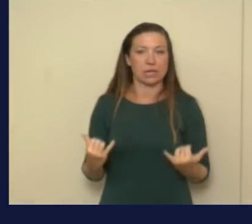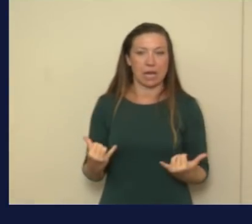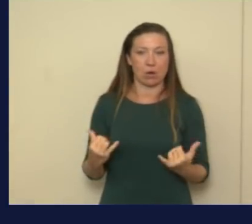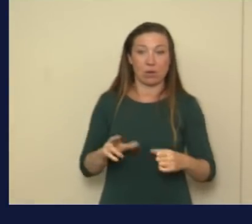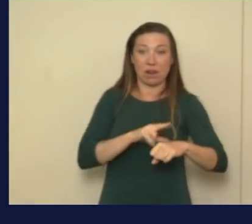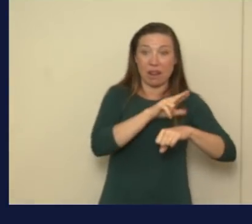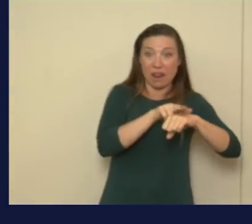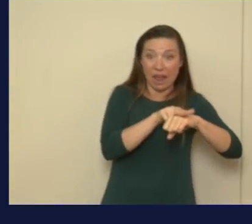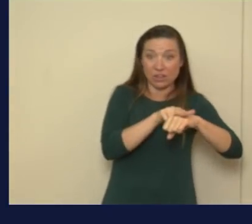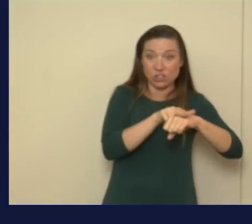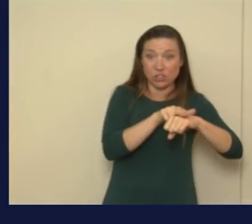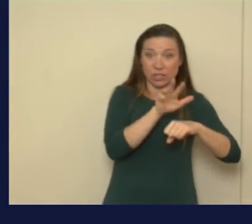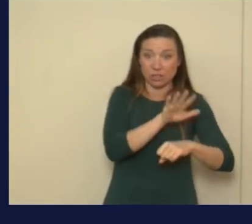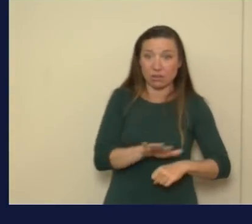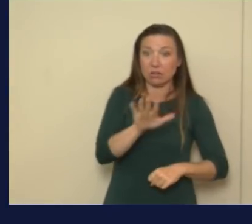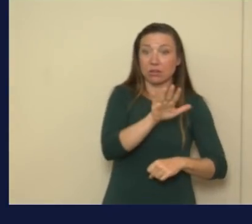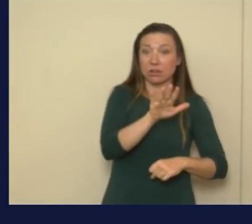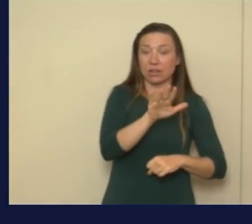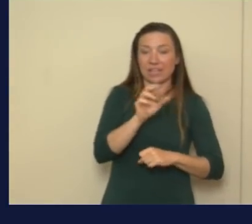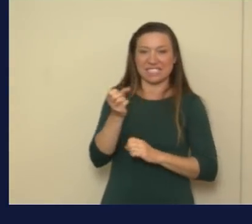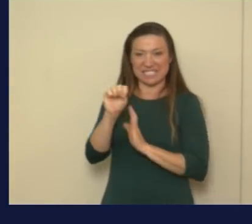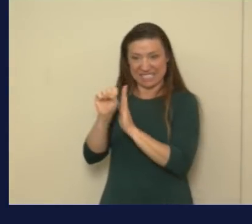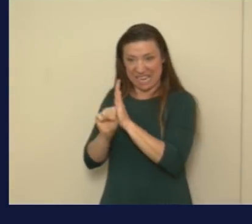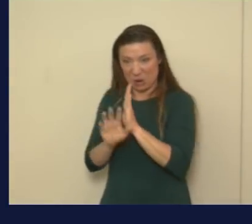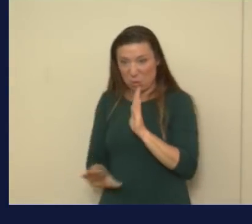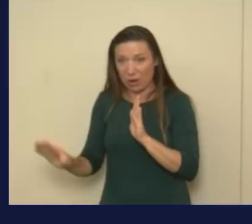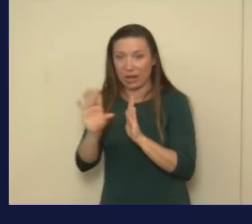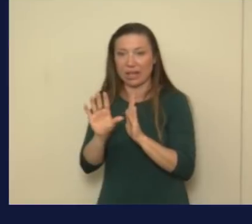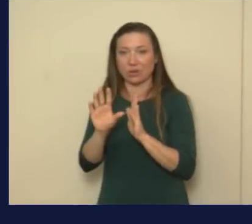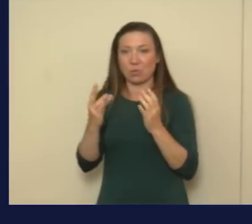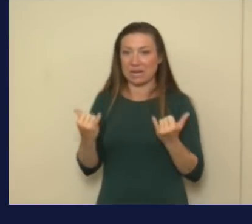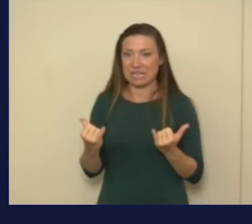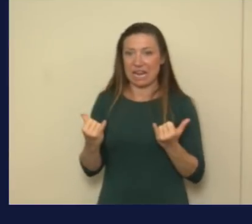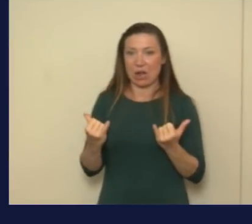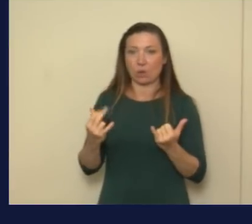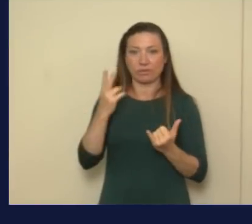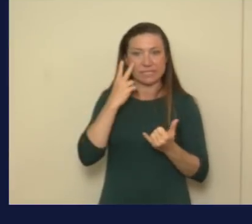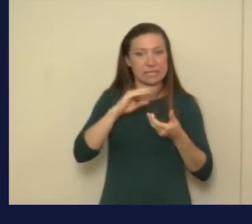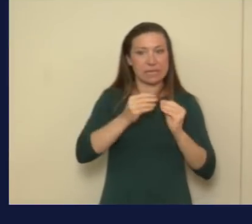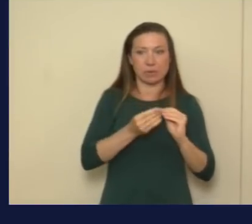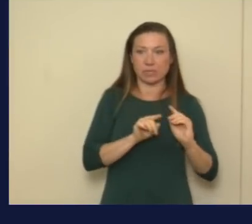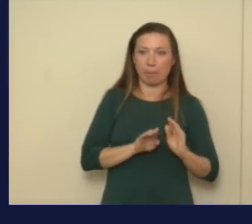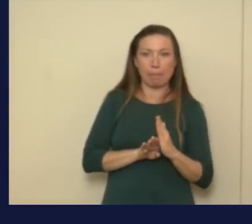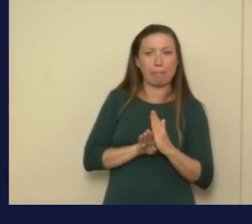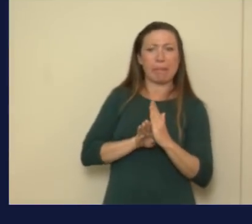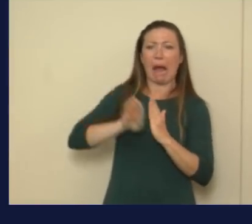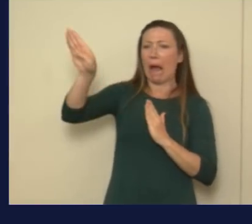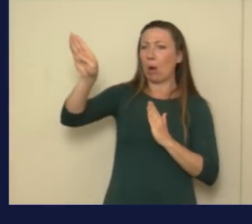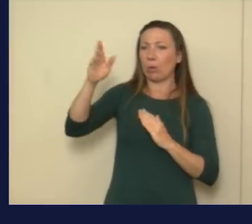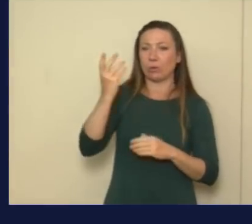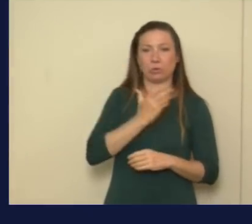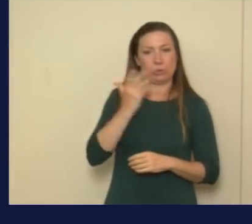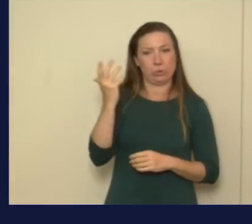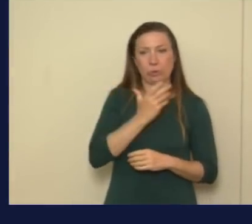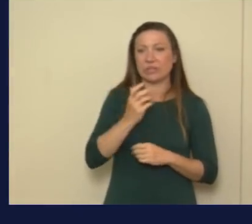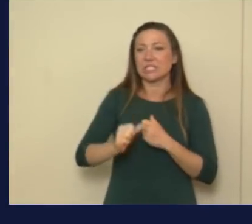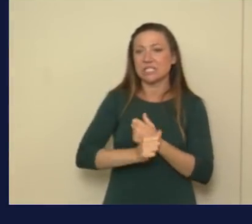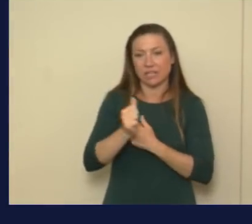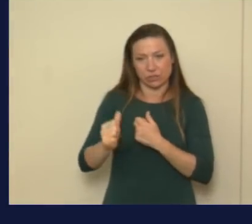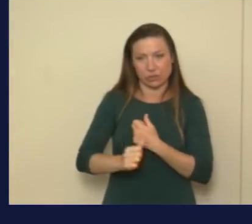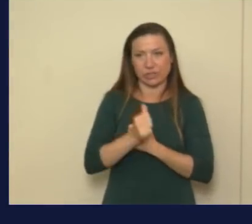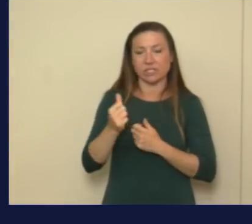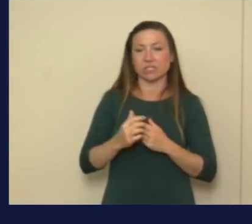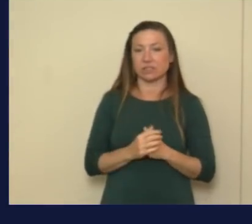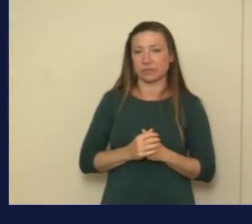are endangering lives and livelihoods. And I already hit this really hard, but it's right on the slide. Let's do it again.